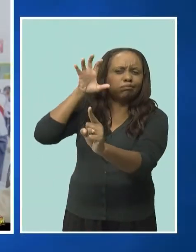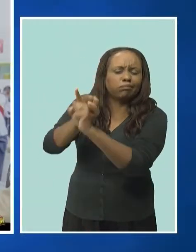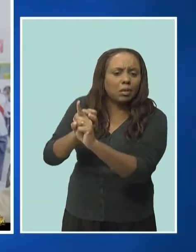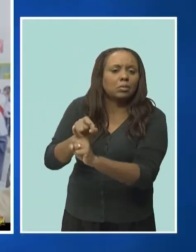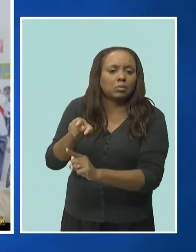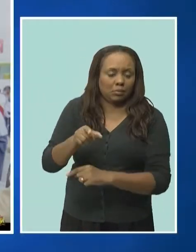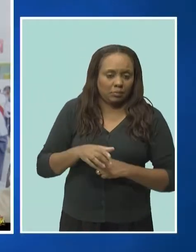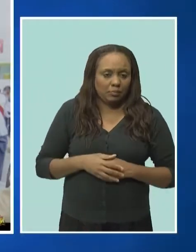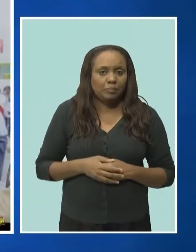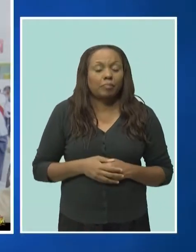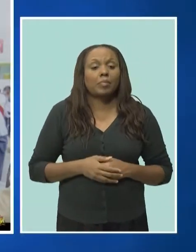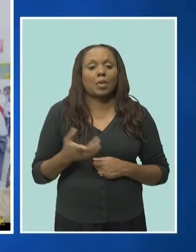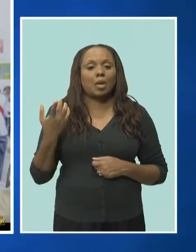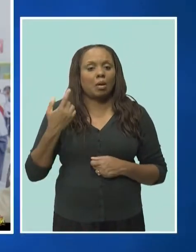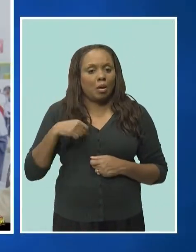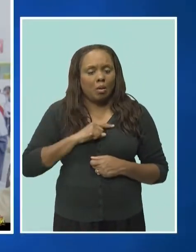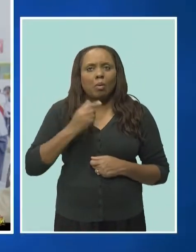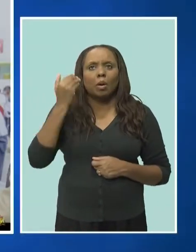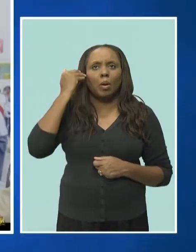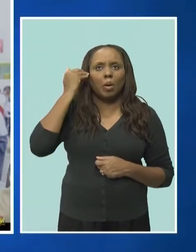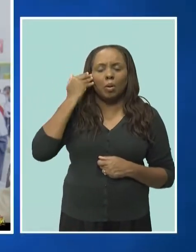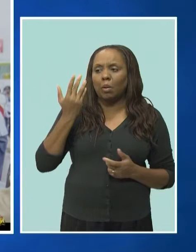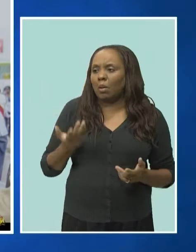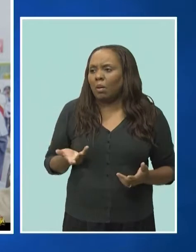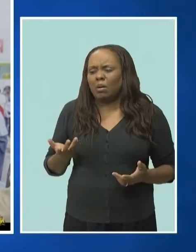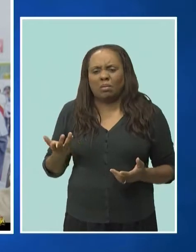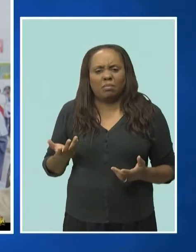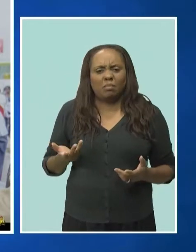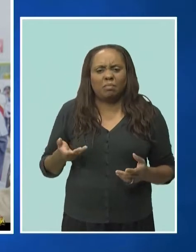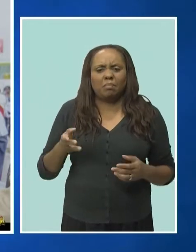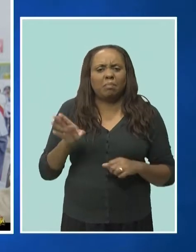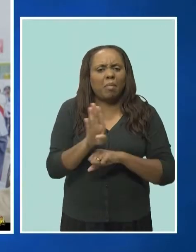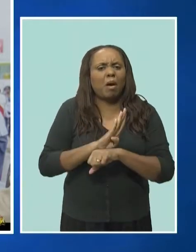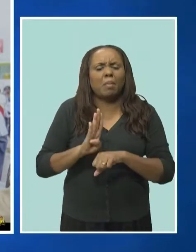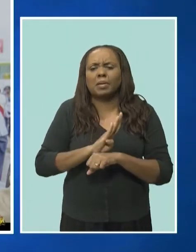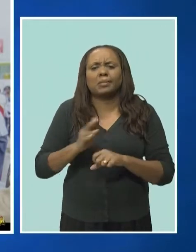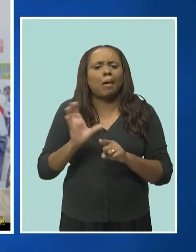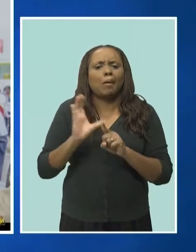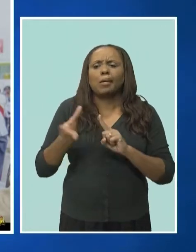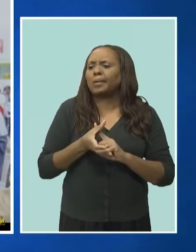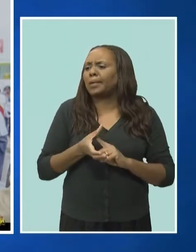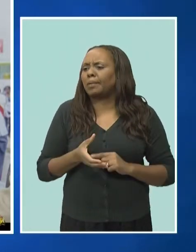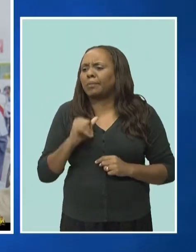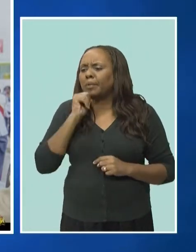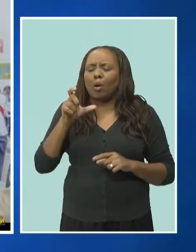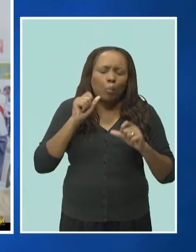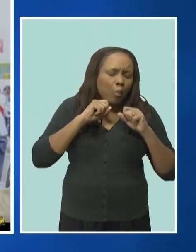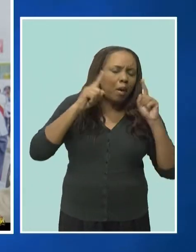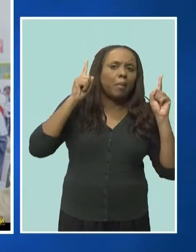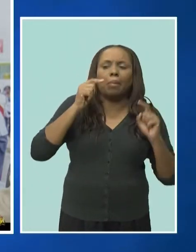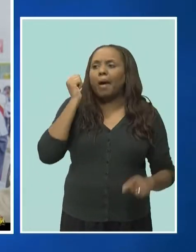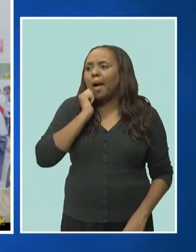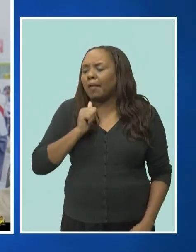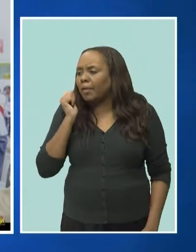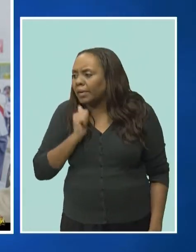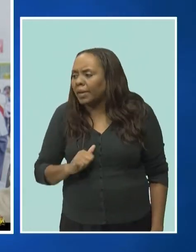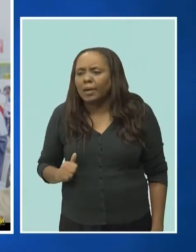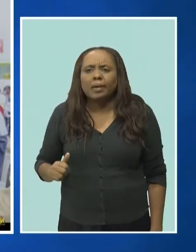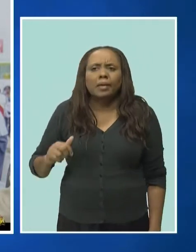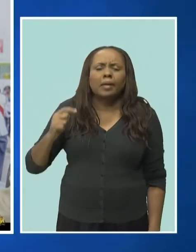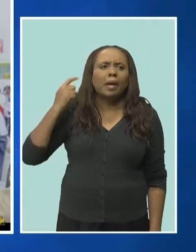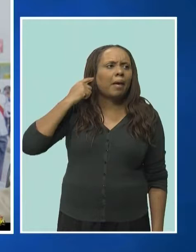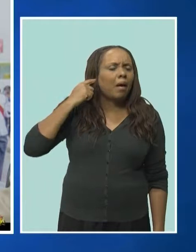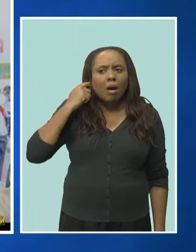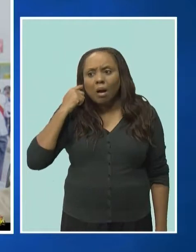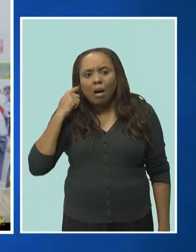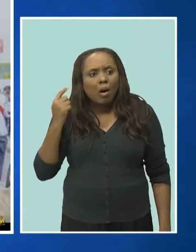certainly not part of us to wake up almost daily and to hear on news items that there was